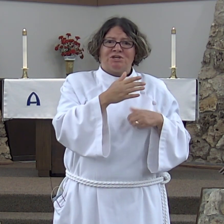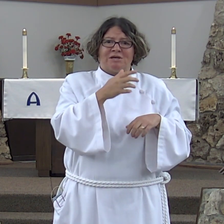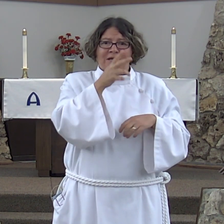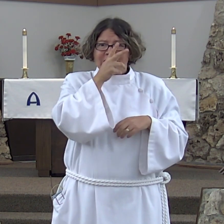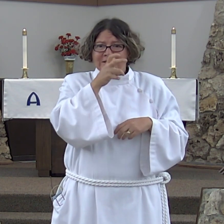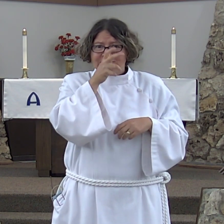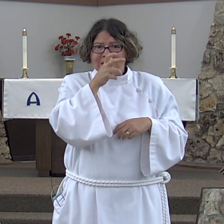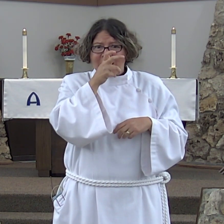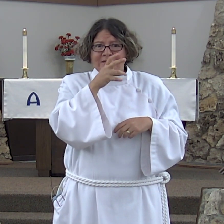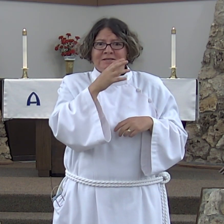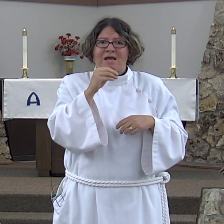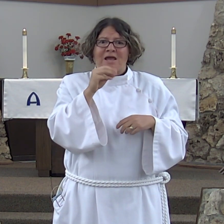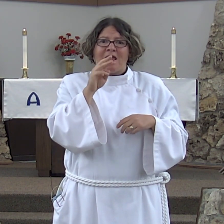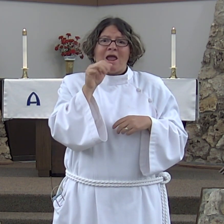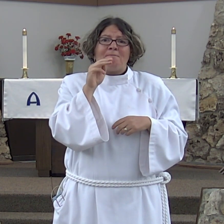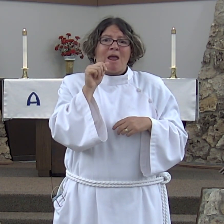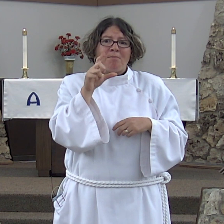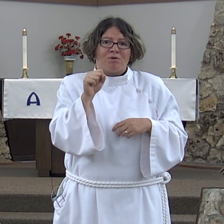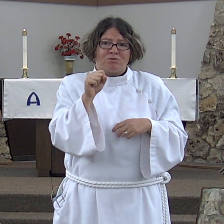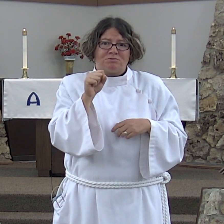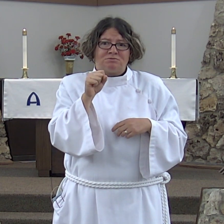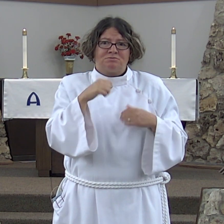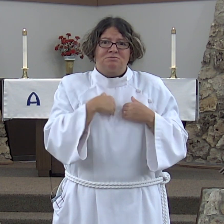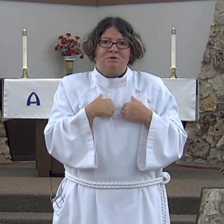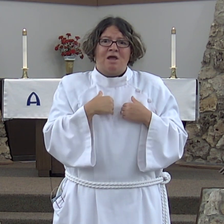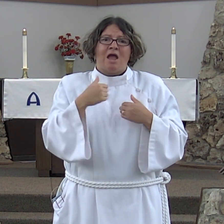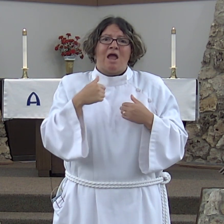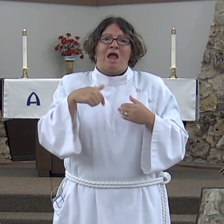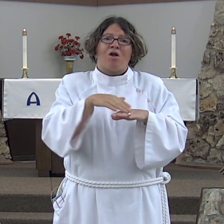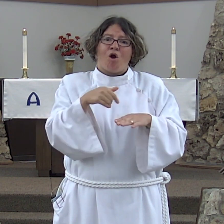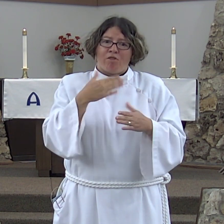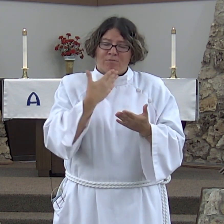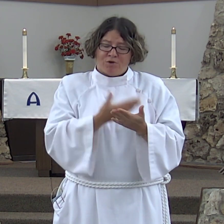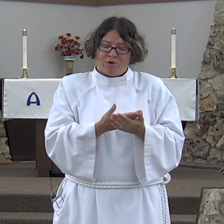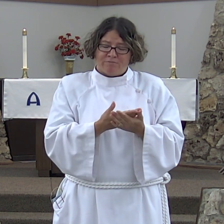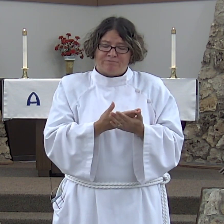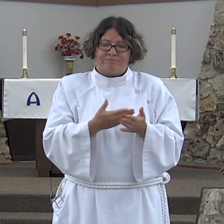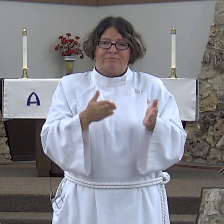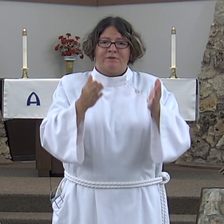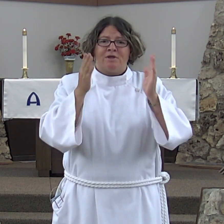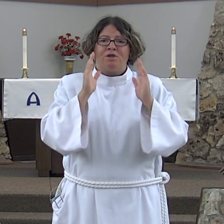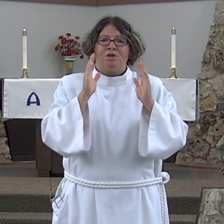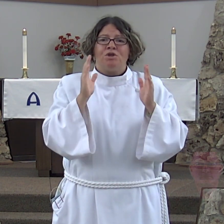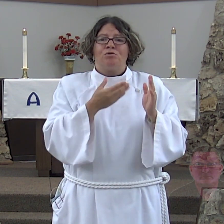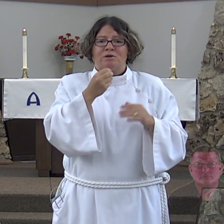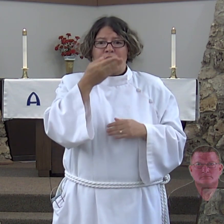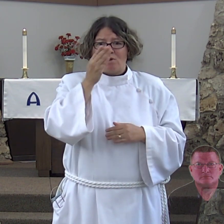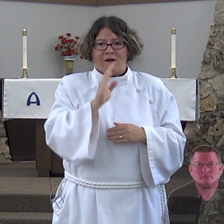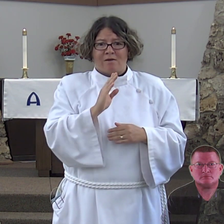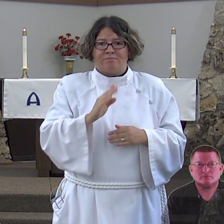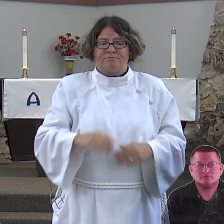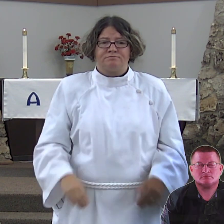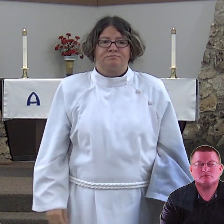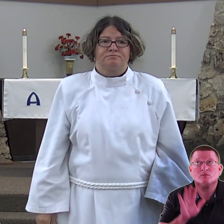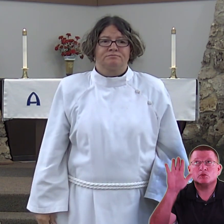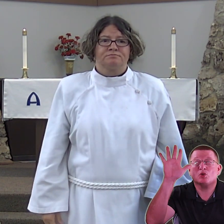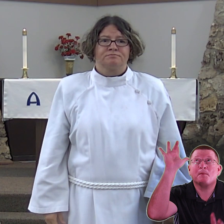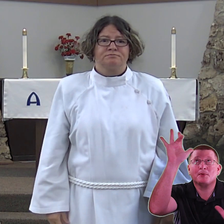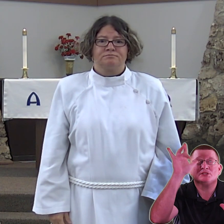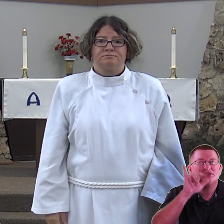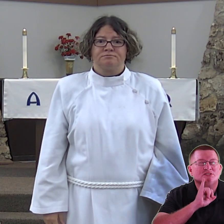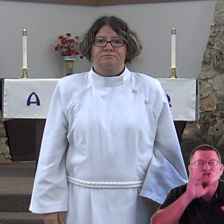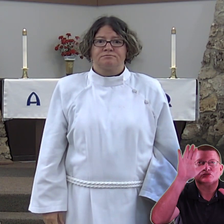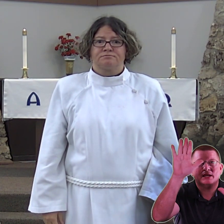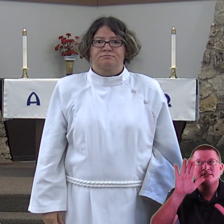fish, insects, and mammals, and call them good. Hear us, O God. Your